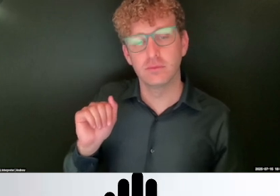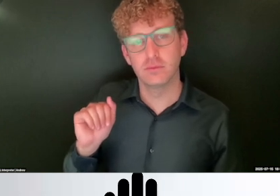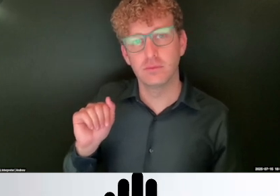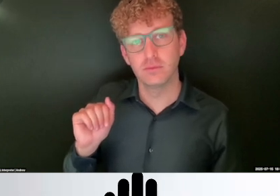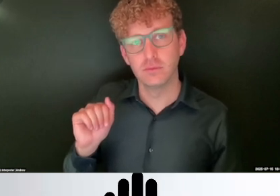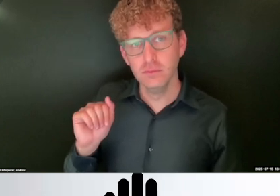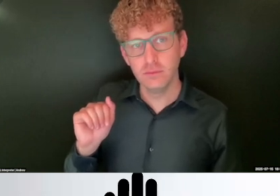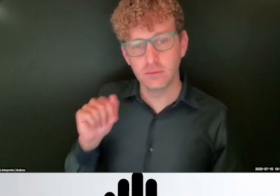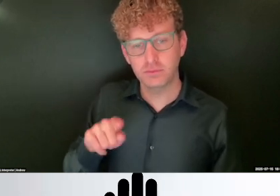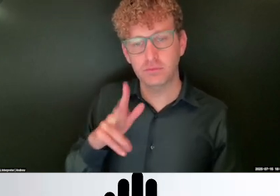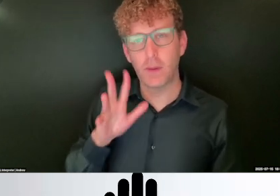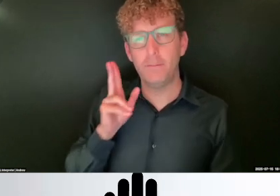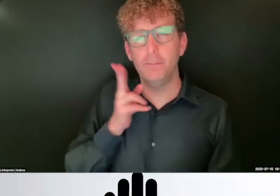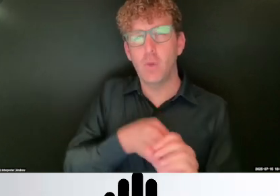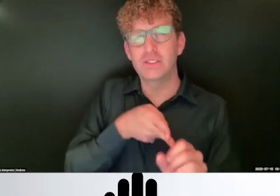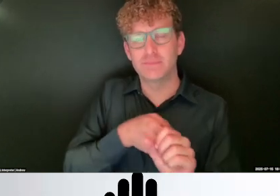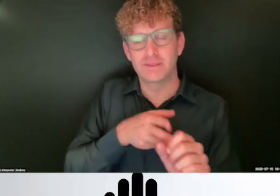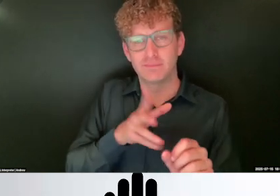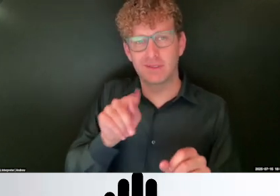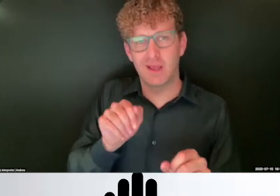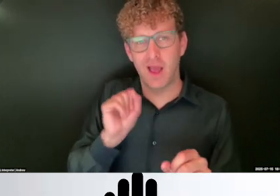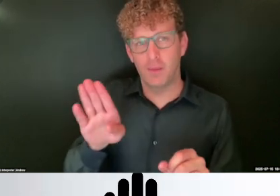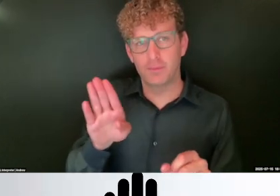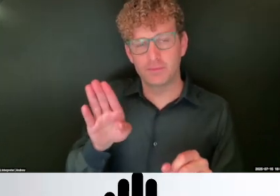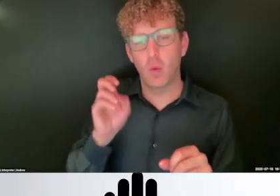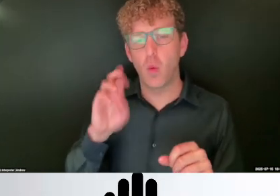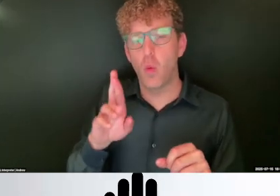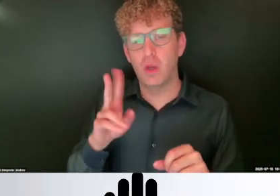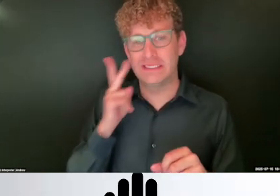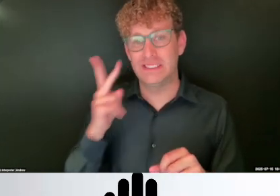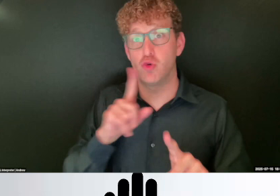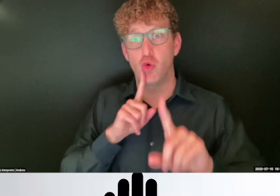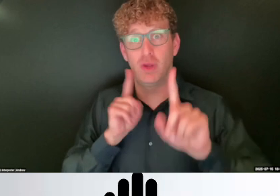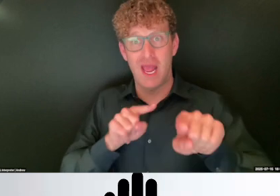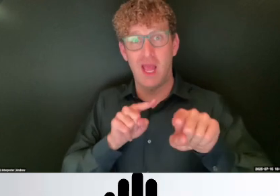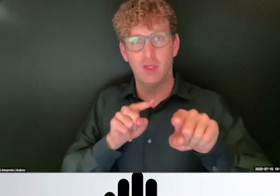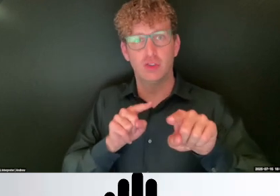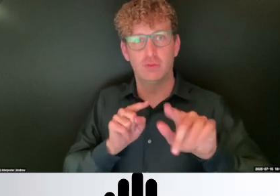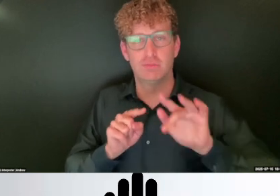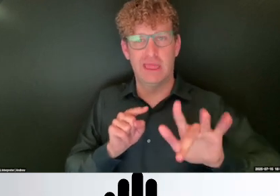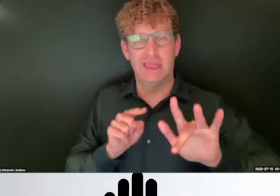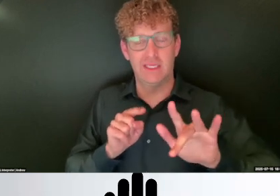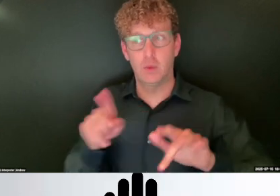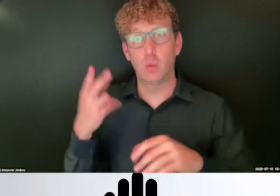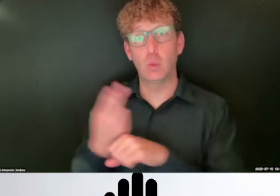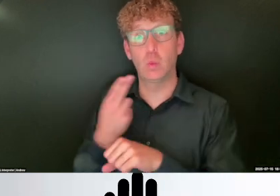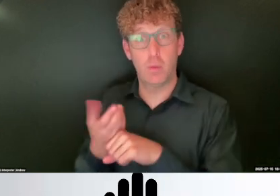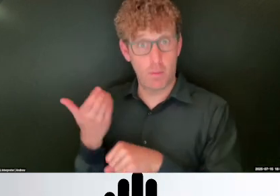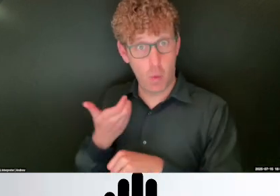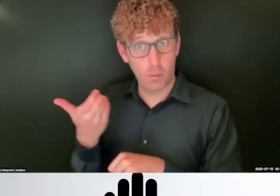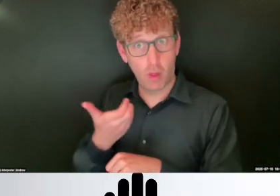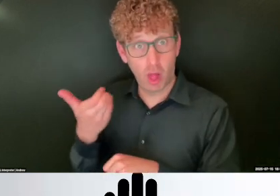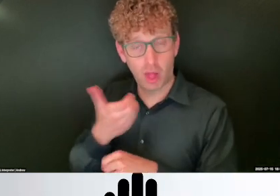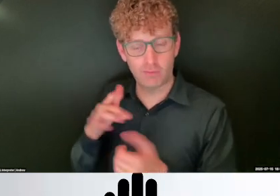or under reactions. If you are on a mobile platform using Zoom, please tap raise hand in the more